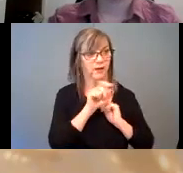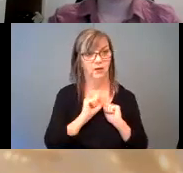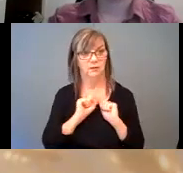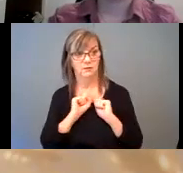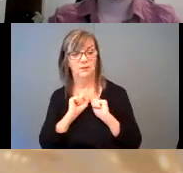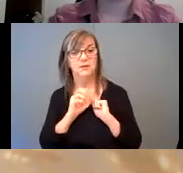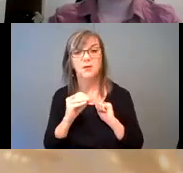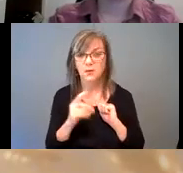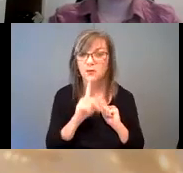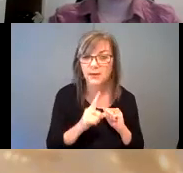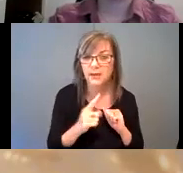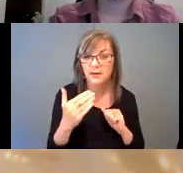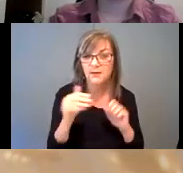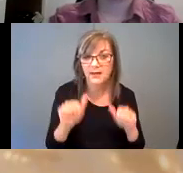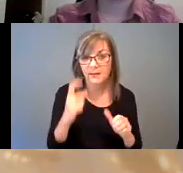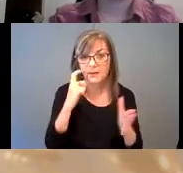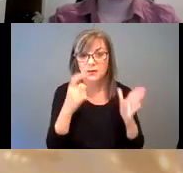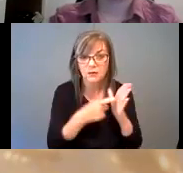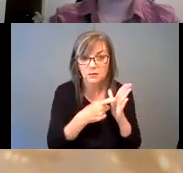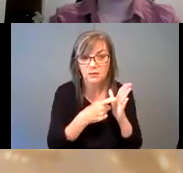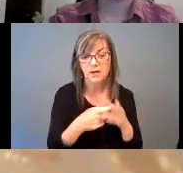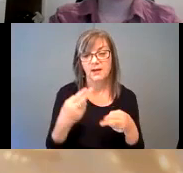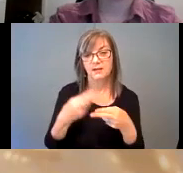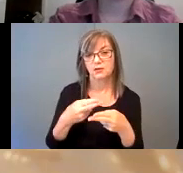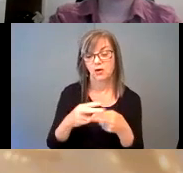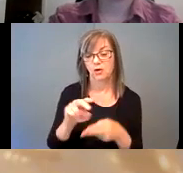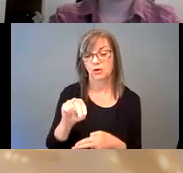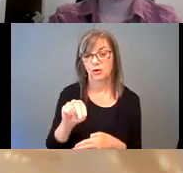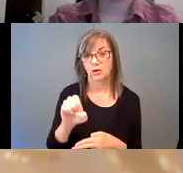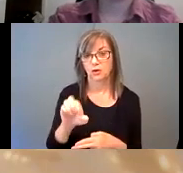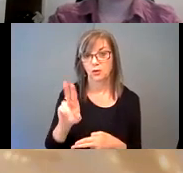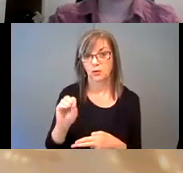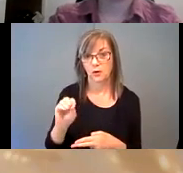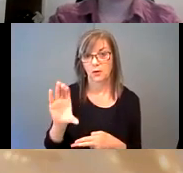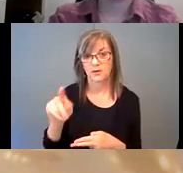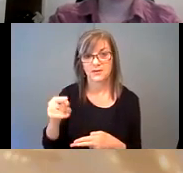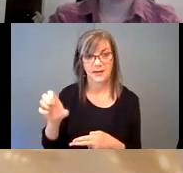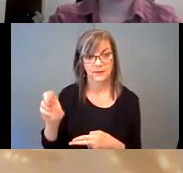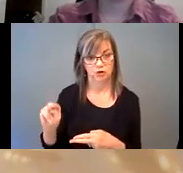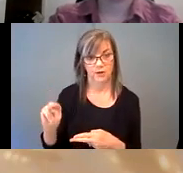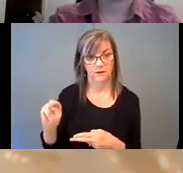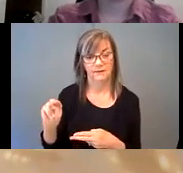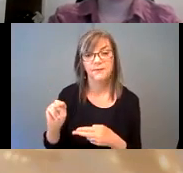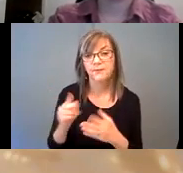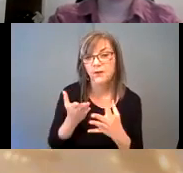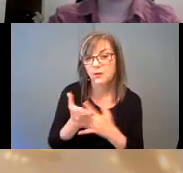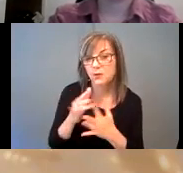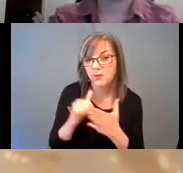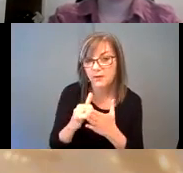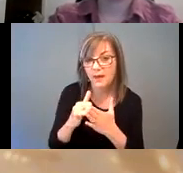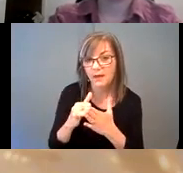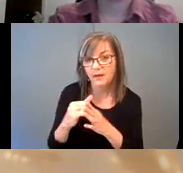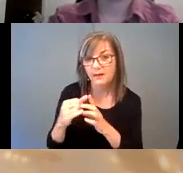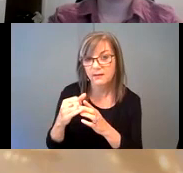of kind of being able to do that, it's called neuroception. And so through the process of neuroception, we're experiencing the world